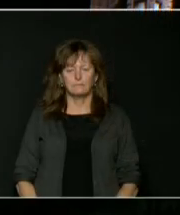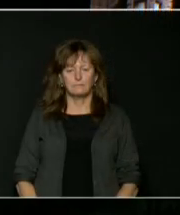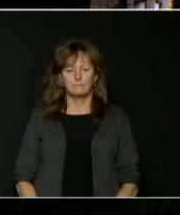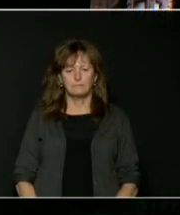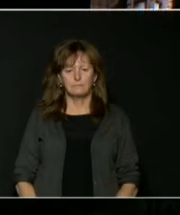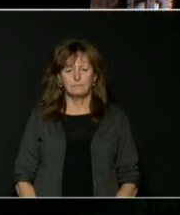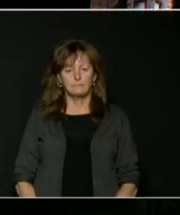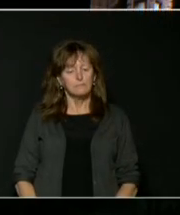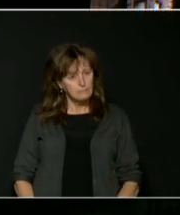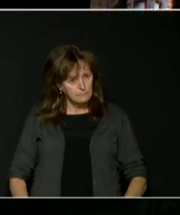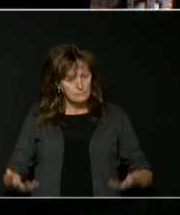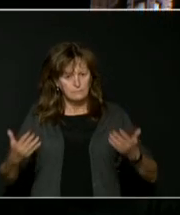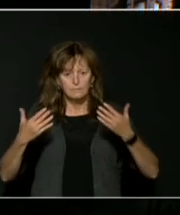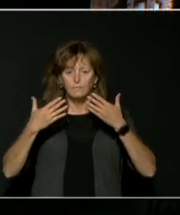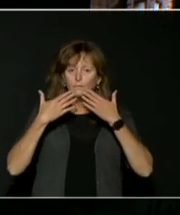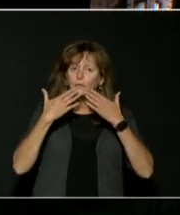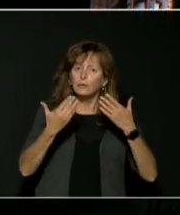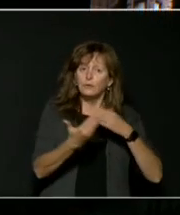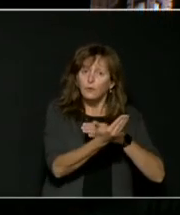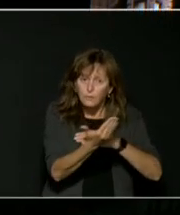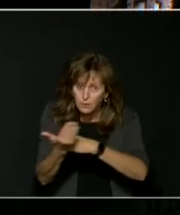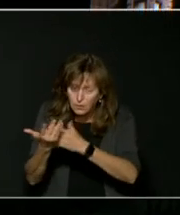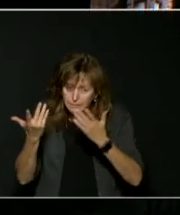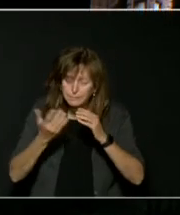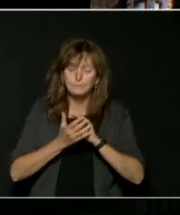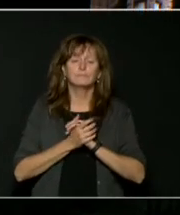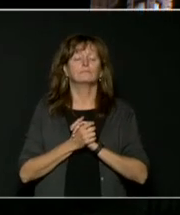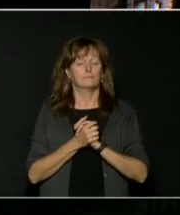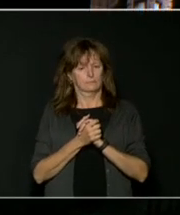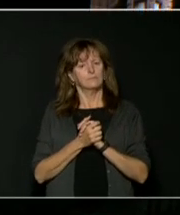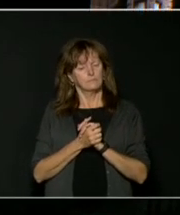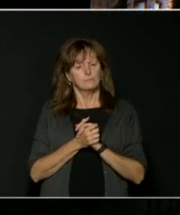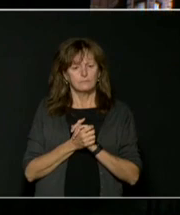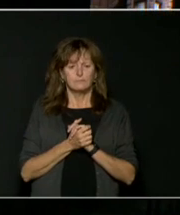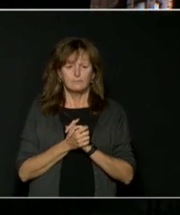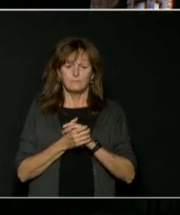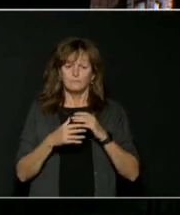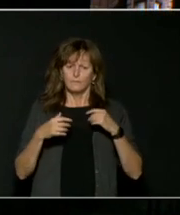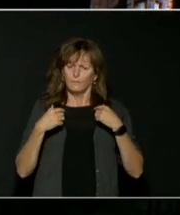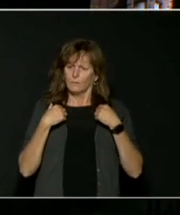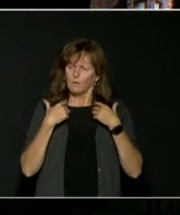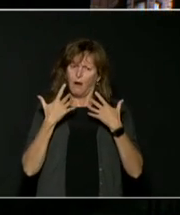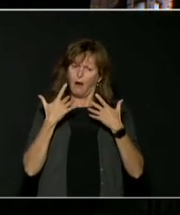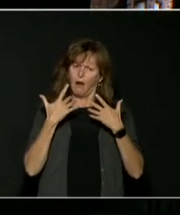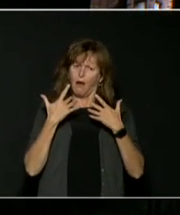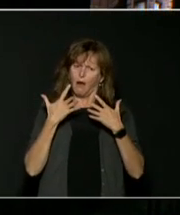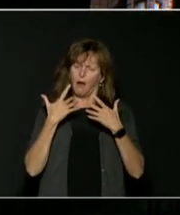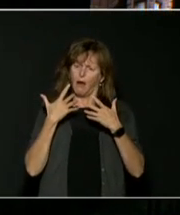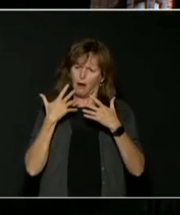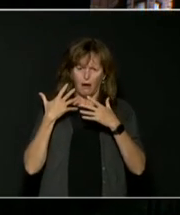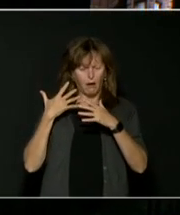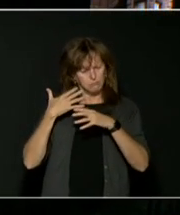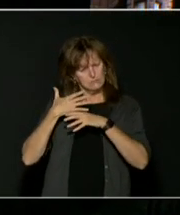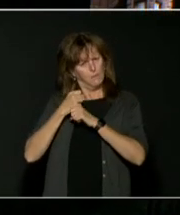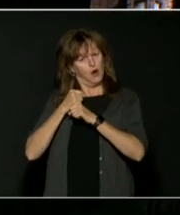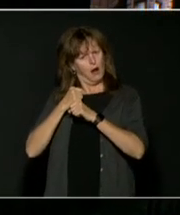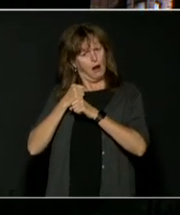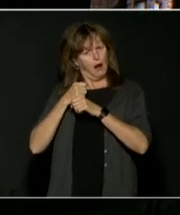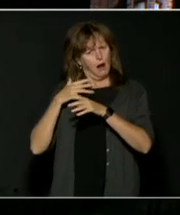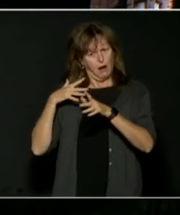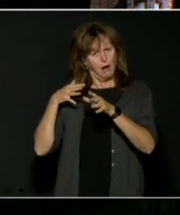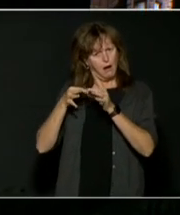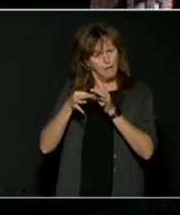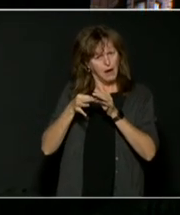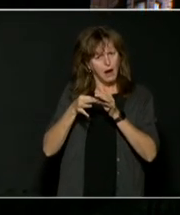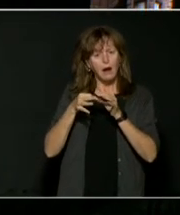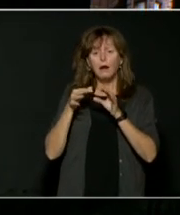Thanks very much. Good morning, everyone. I'd like to provide you with a brief update on our testing strategy. If